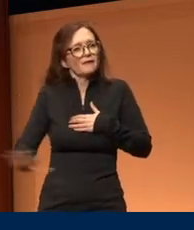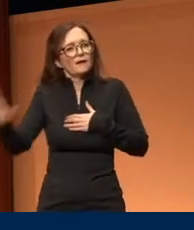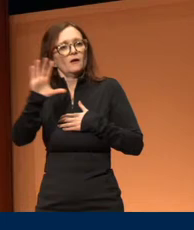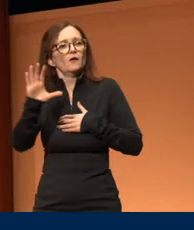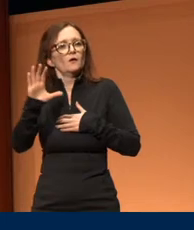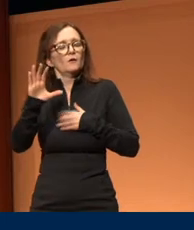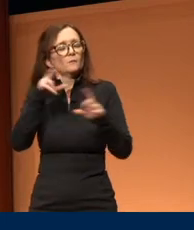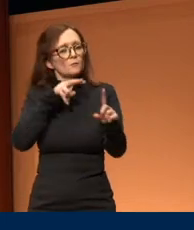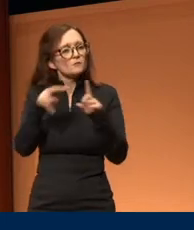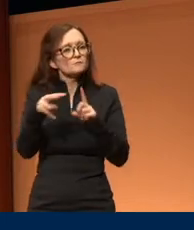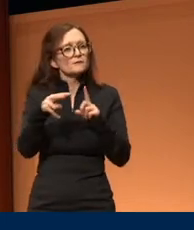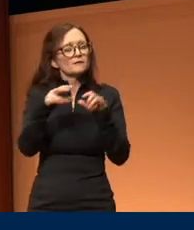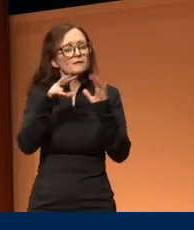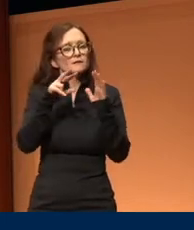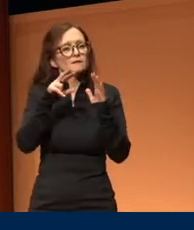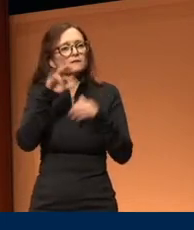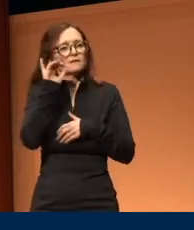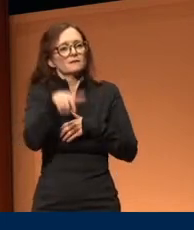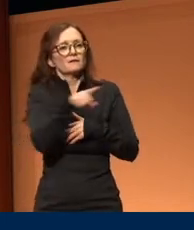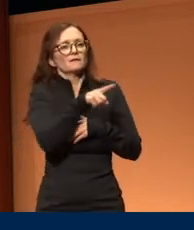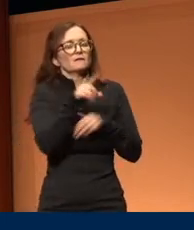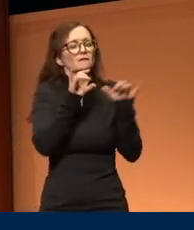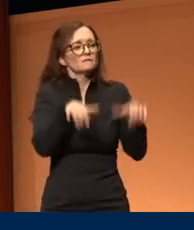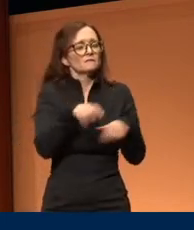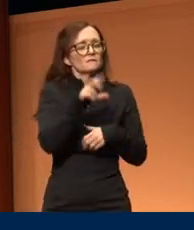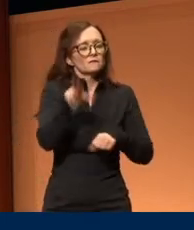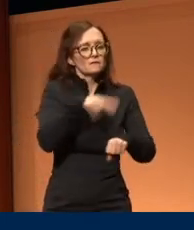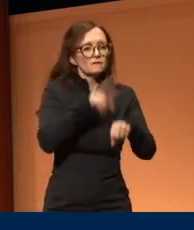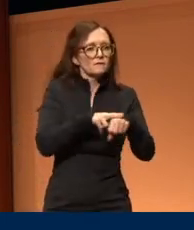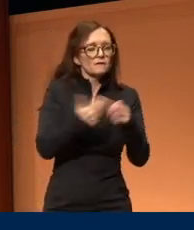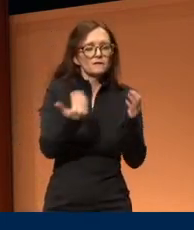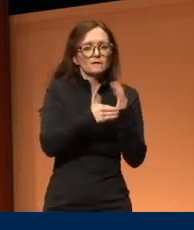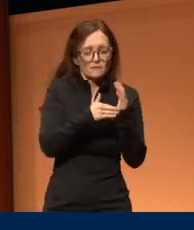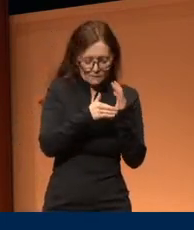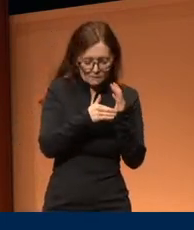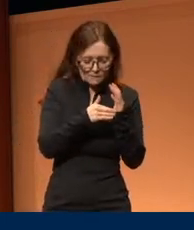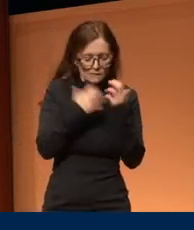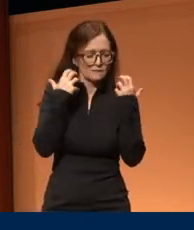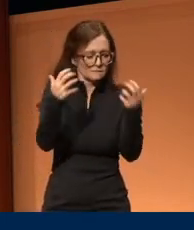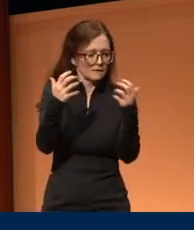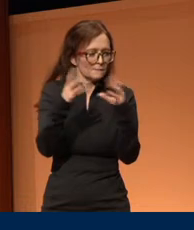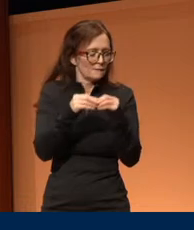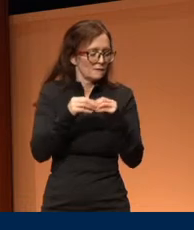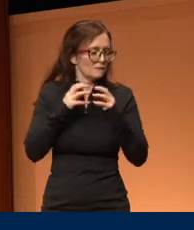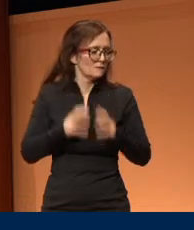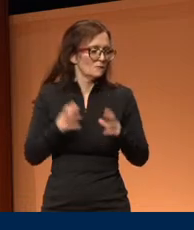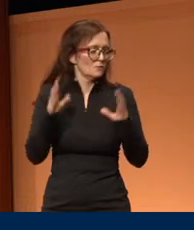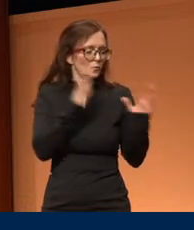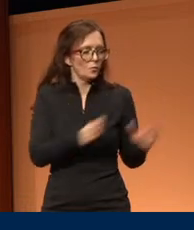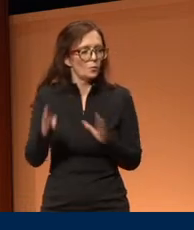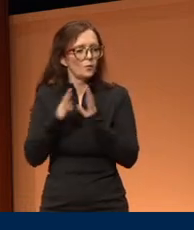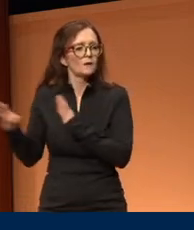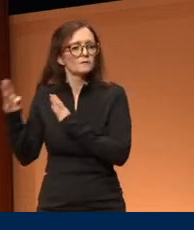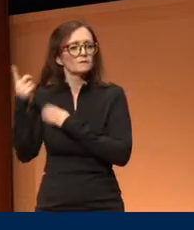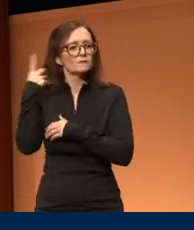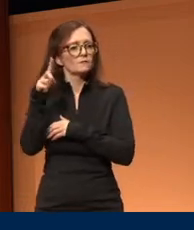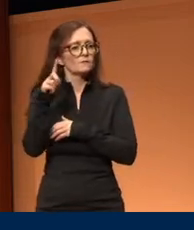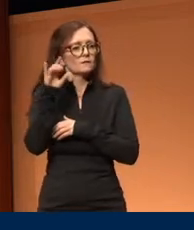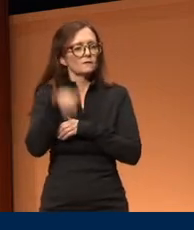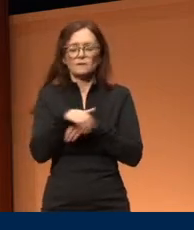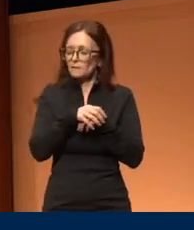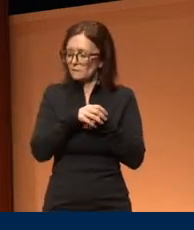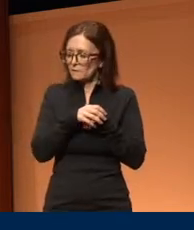sort of system, because, and I saw it actually, again, in the regional citizens' assemblies that were organized during the Great National Debate, I went to one in